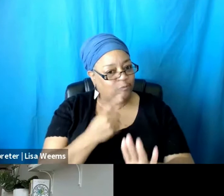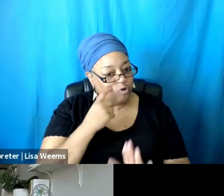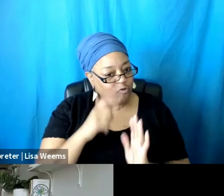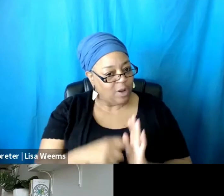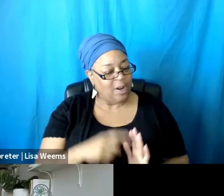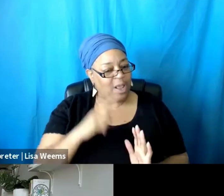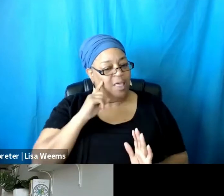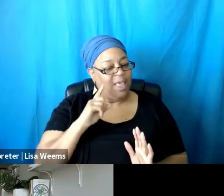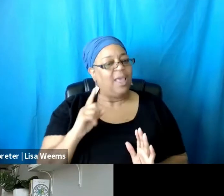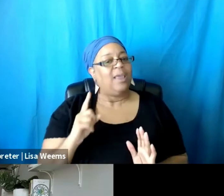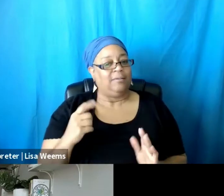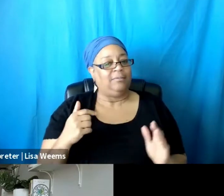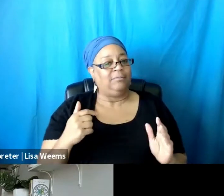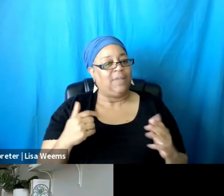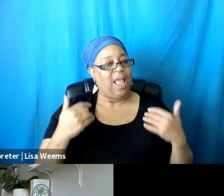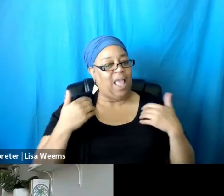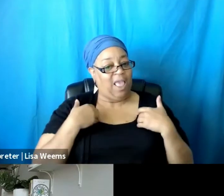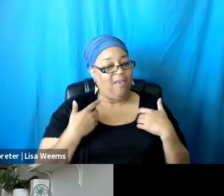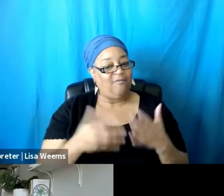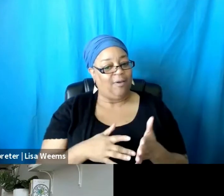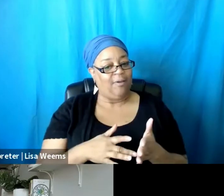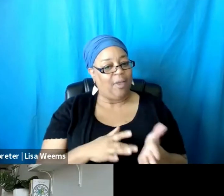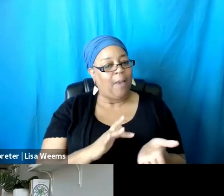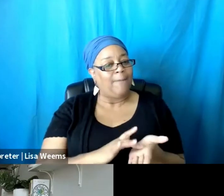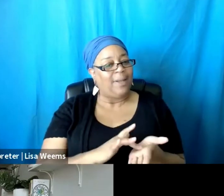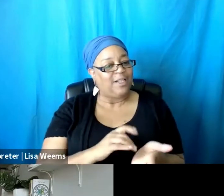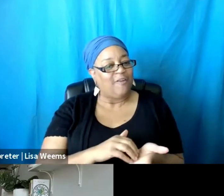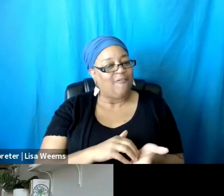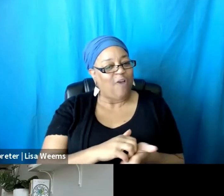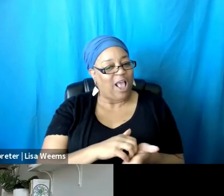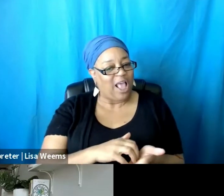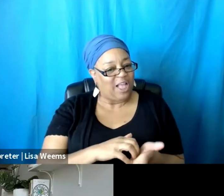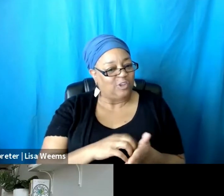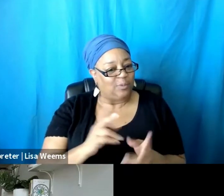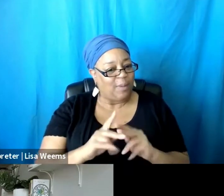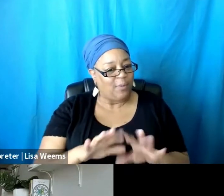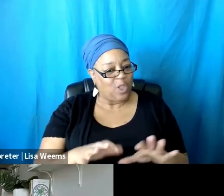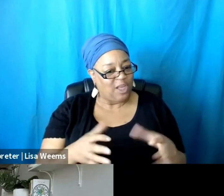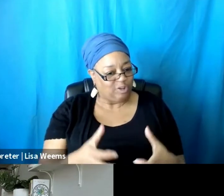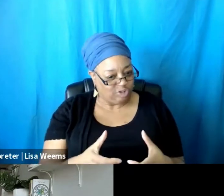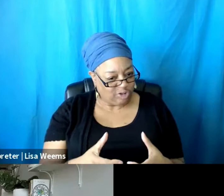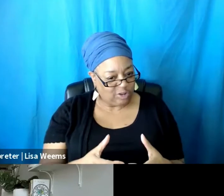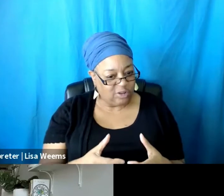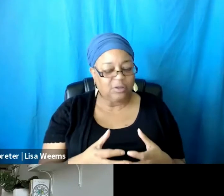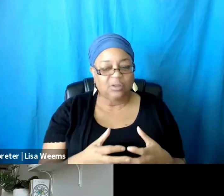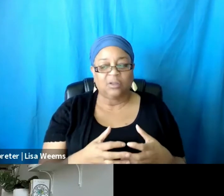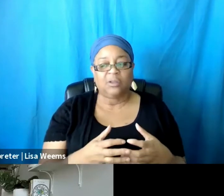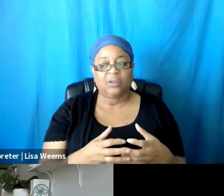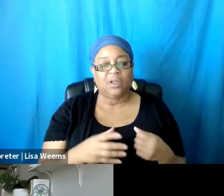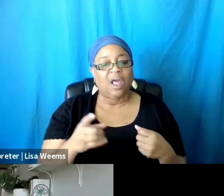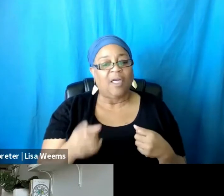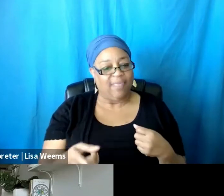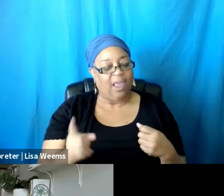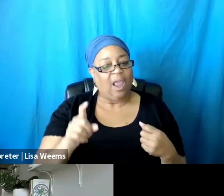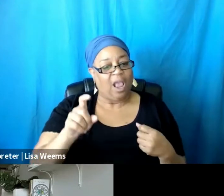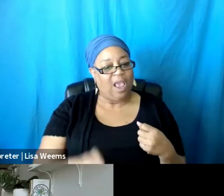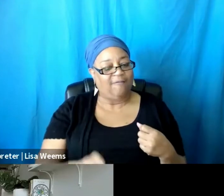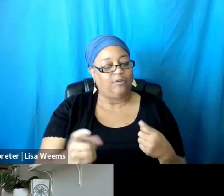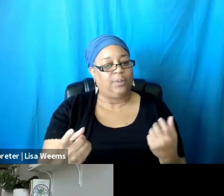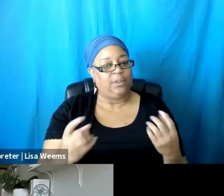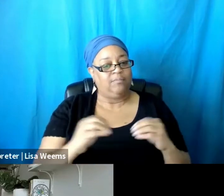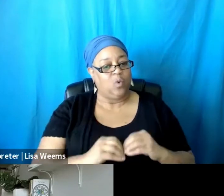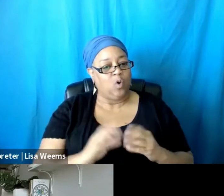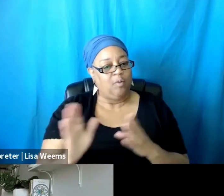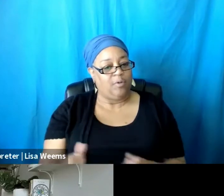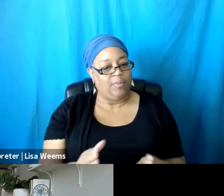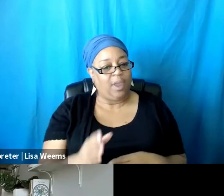with medically fragile populations and often in communities that may depend on them most in a disaster, that they have to be more prepared,